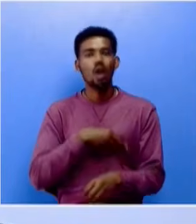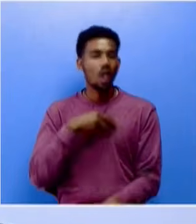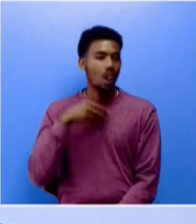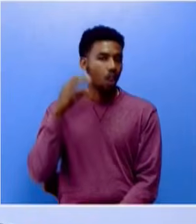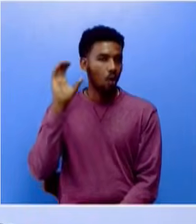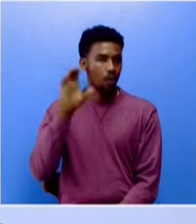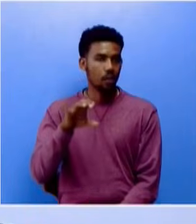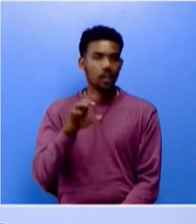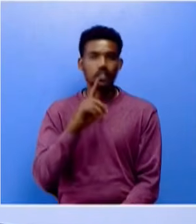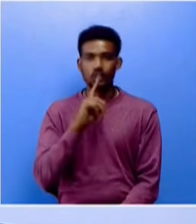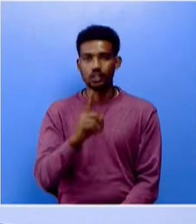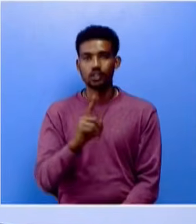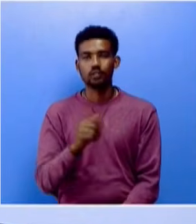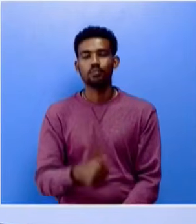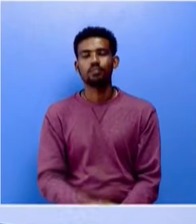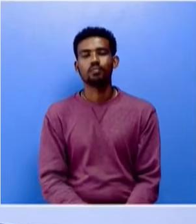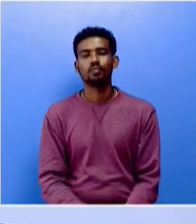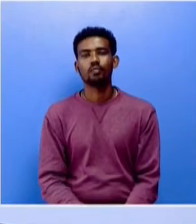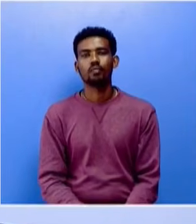Nice. So,